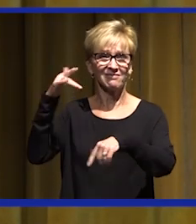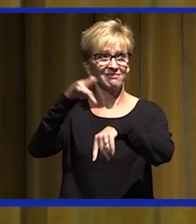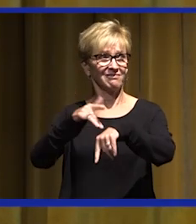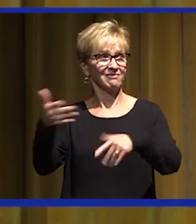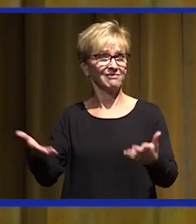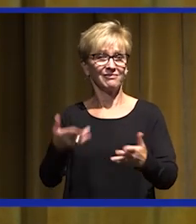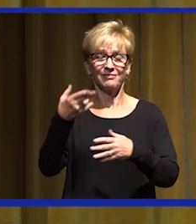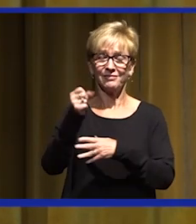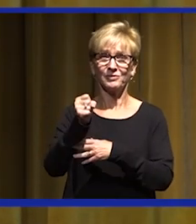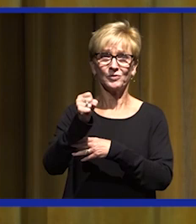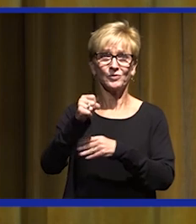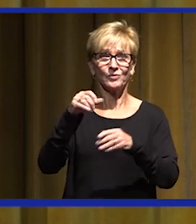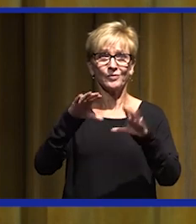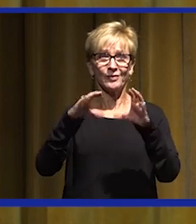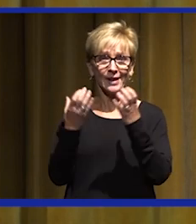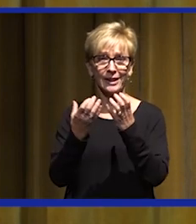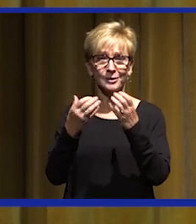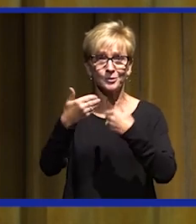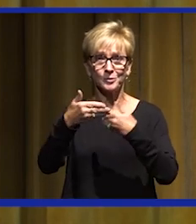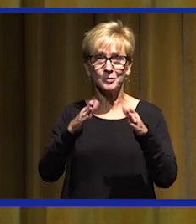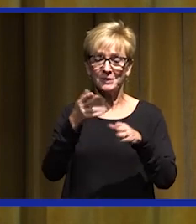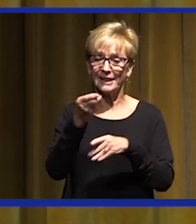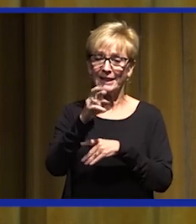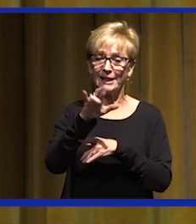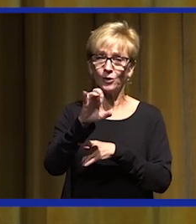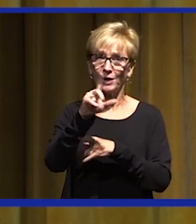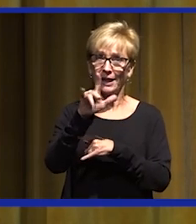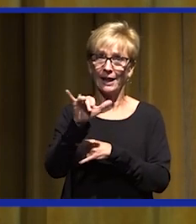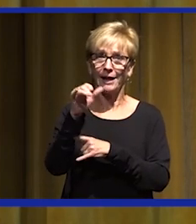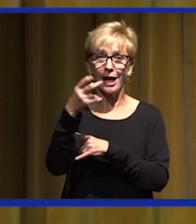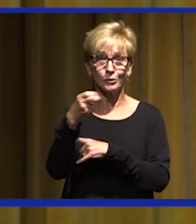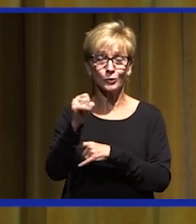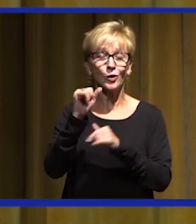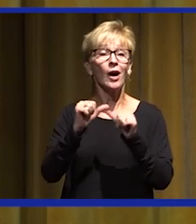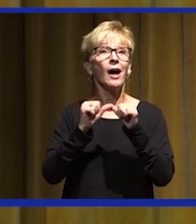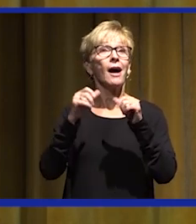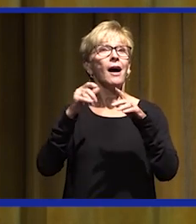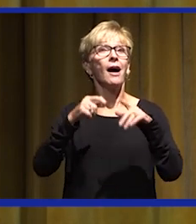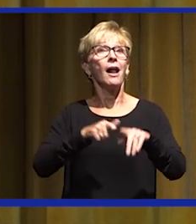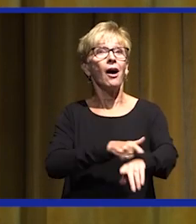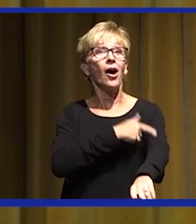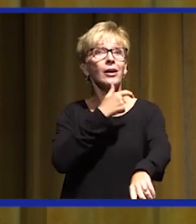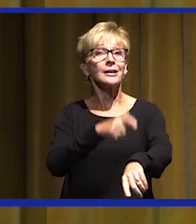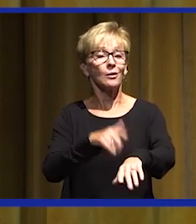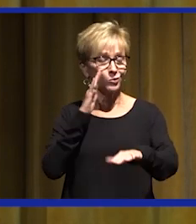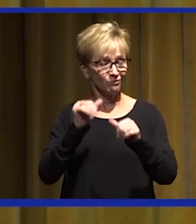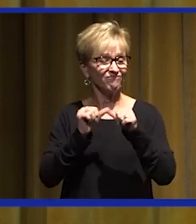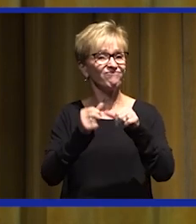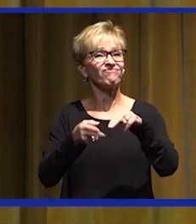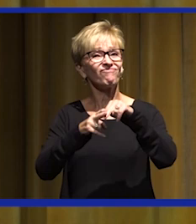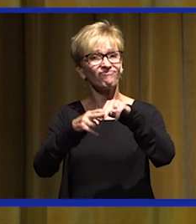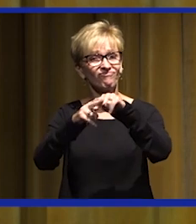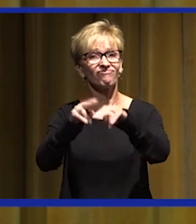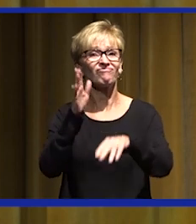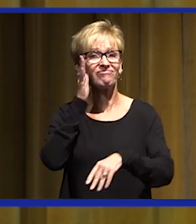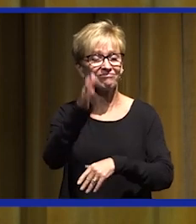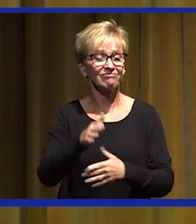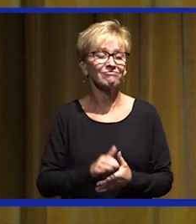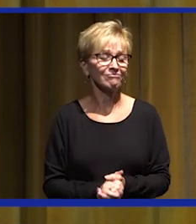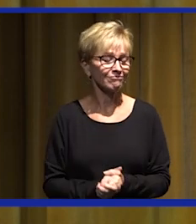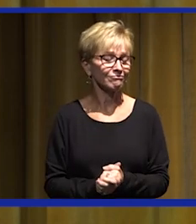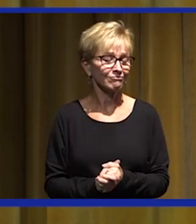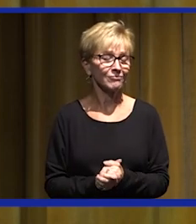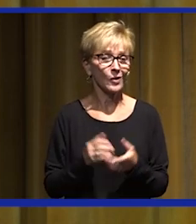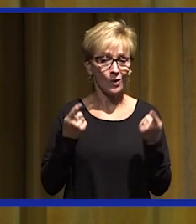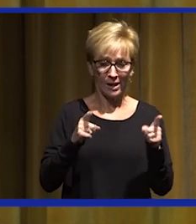classes at Henry Clay High School, and that lifetime is only going to get longer from now on. What has happened these